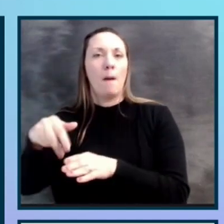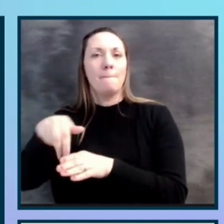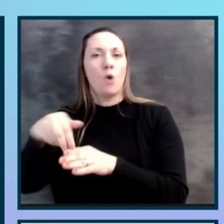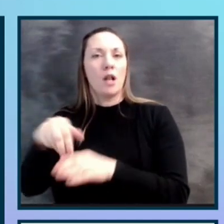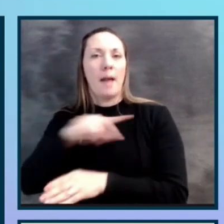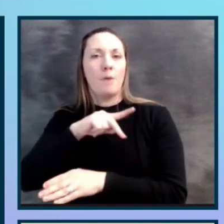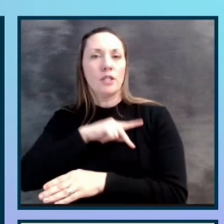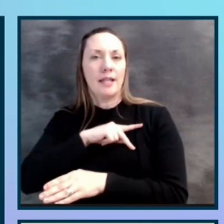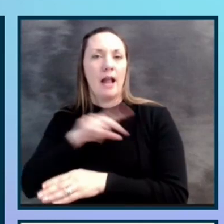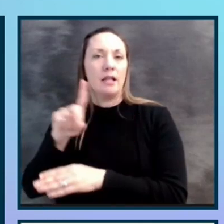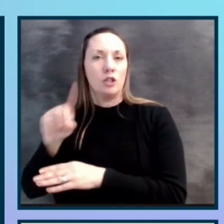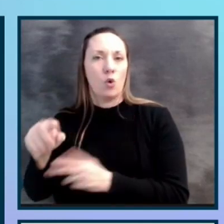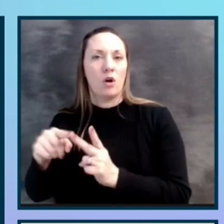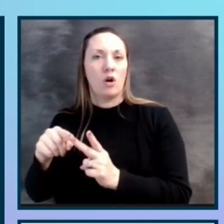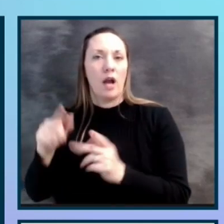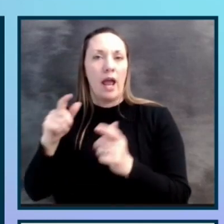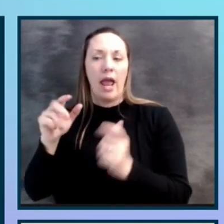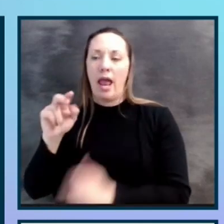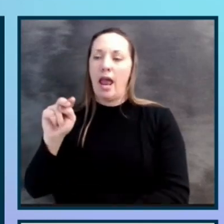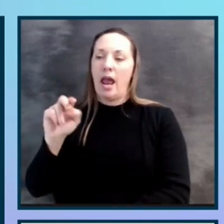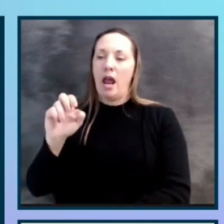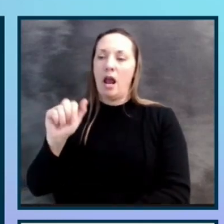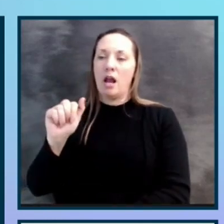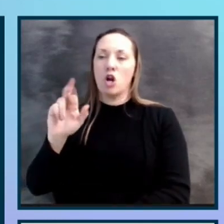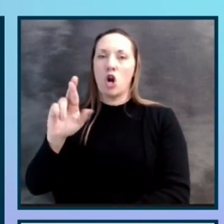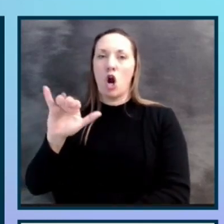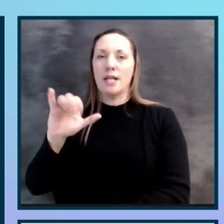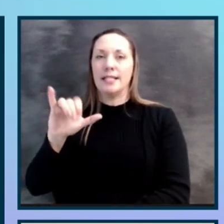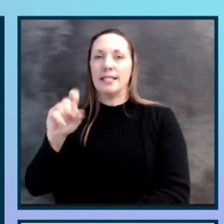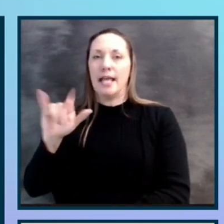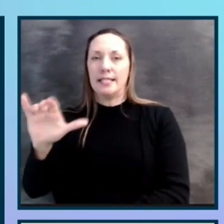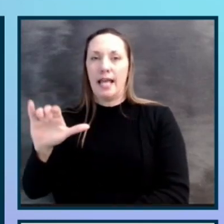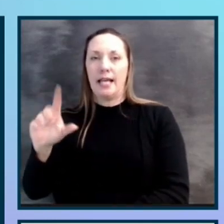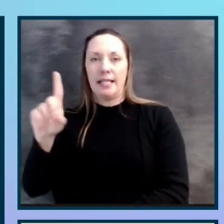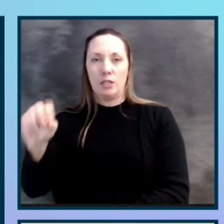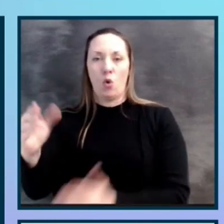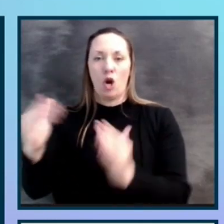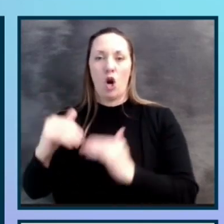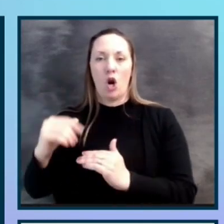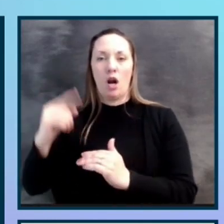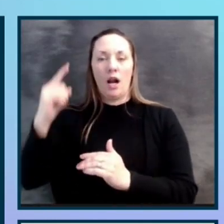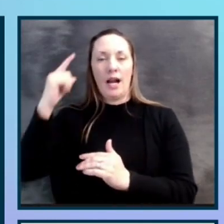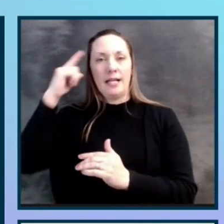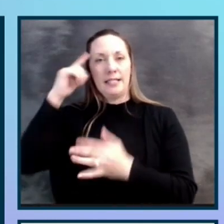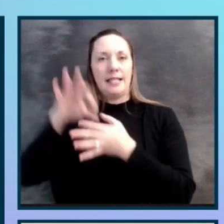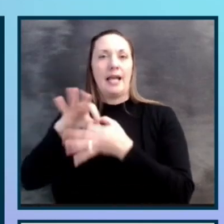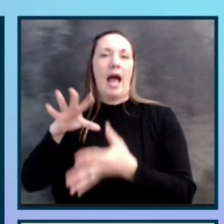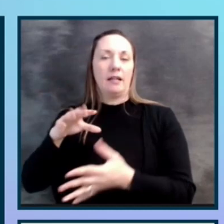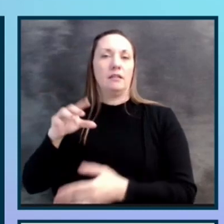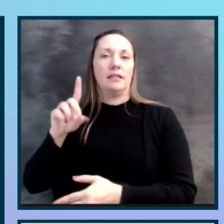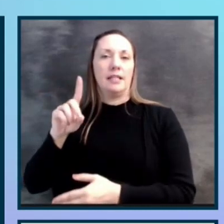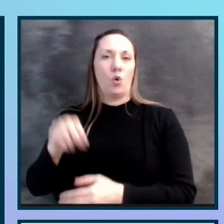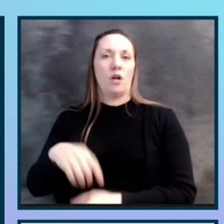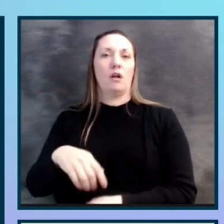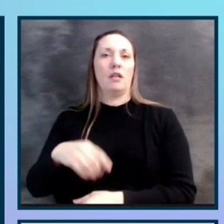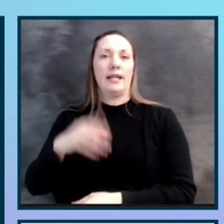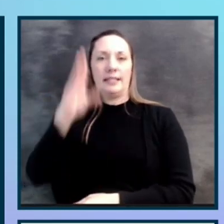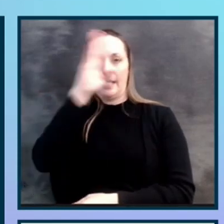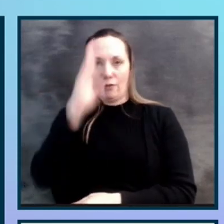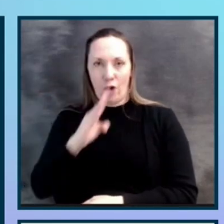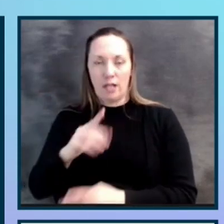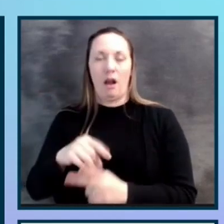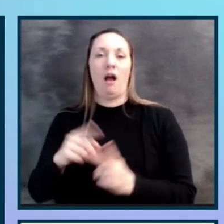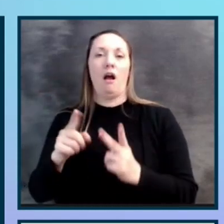disorder and narcissistic personality disorder, psychotic disorders like schizophrenia, mood disorders such